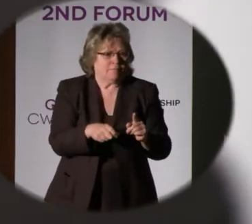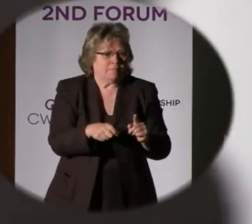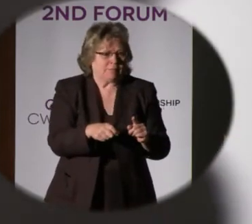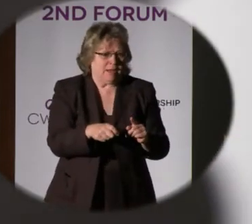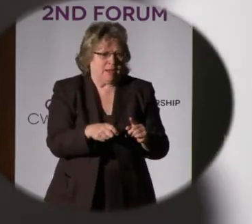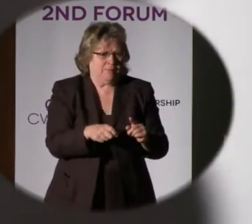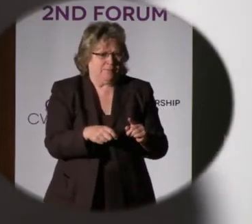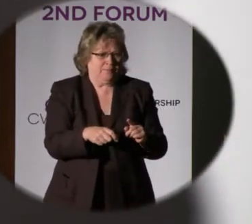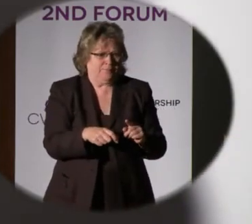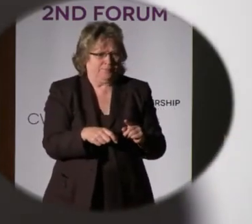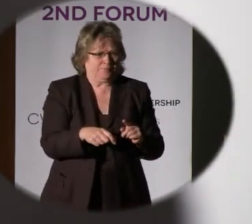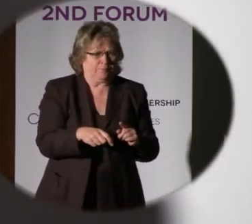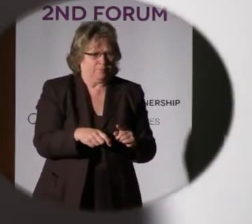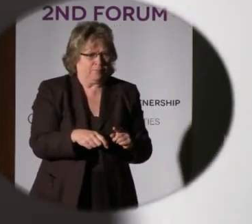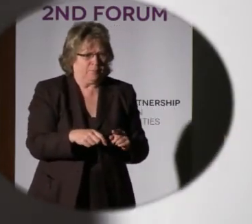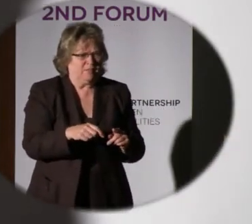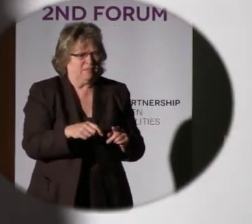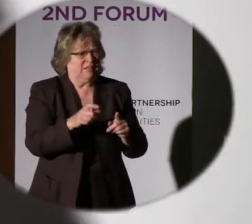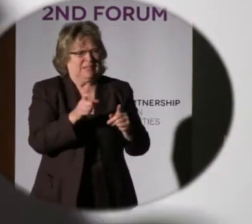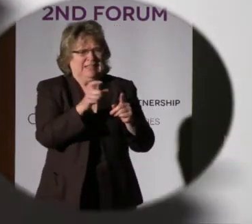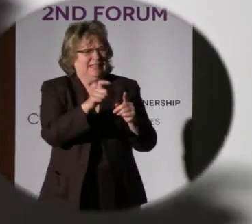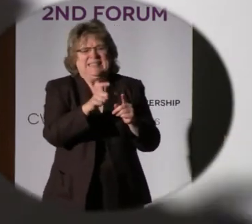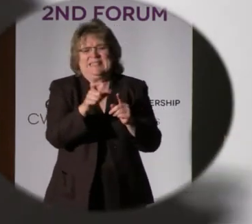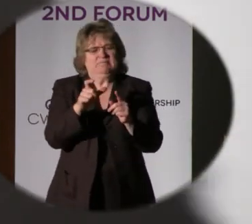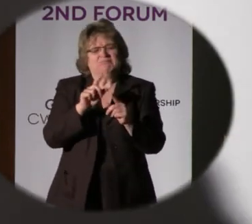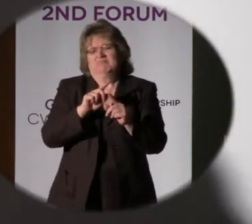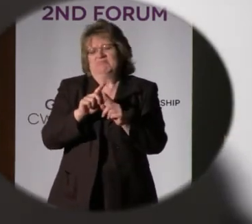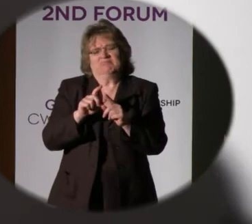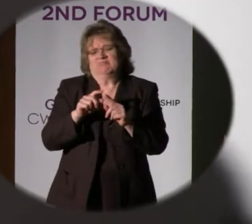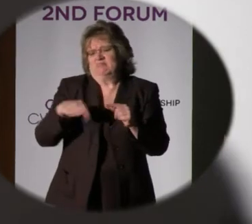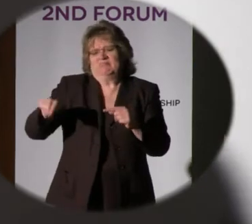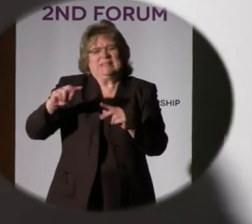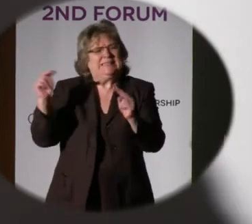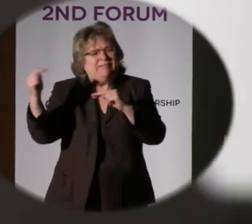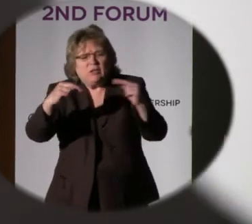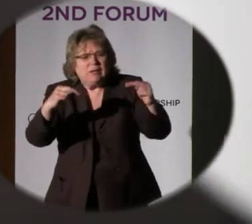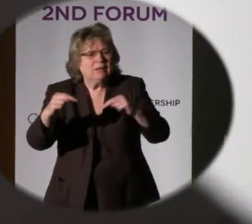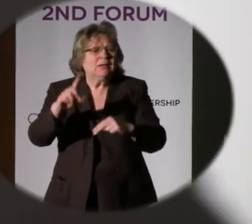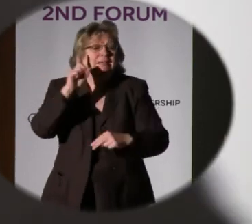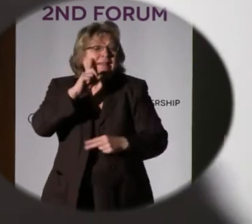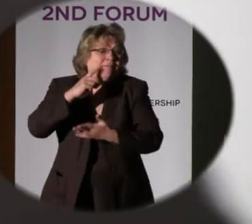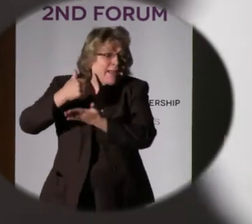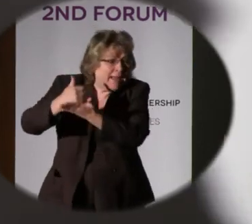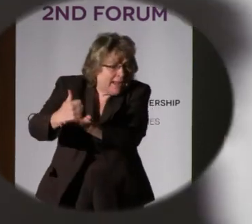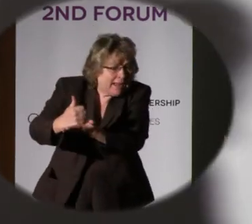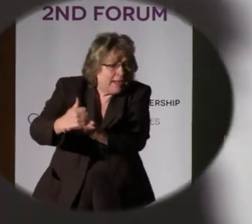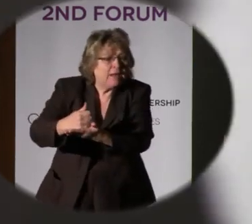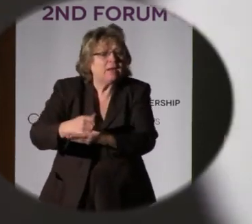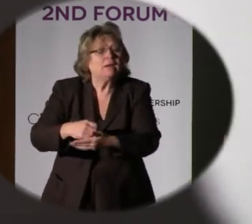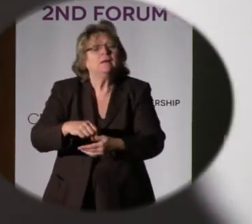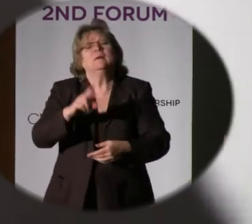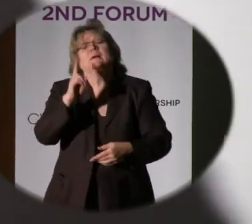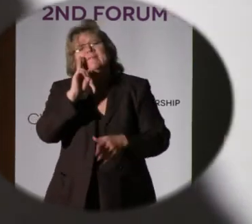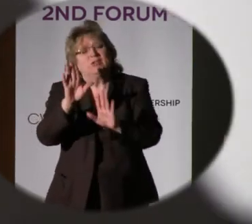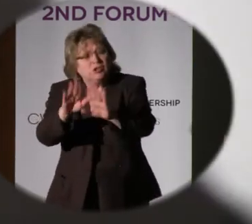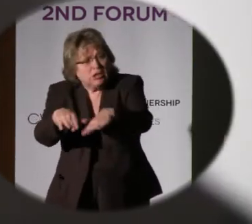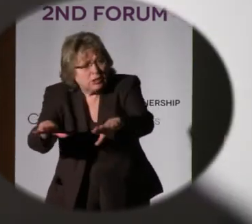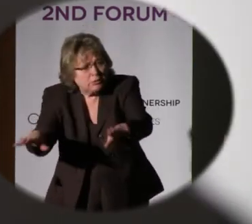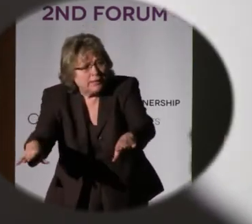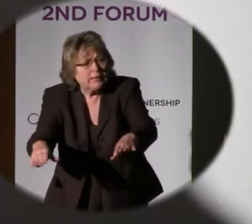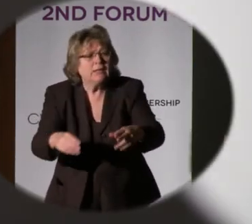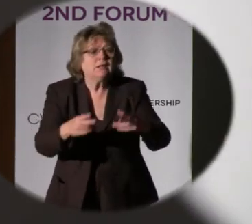is one of our members. We have Plan, we have Deaf Aid, Autism Society, Save the Children, Sight Savers,